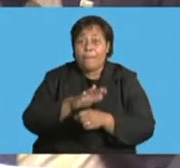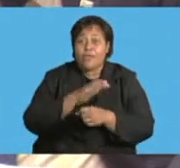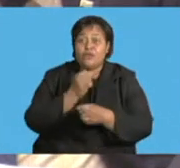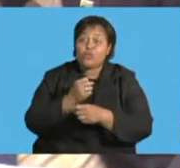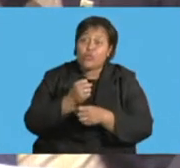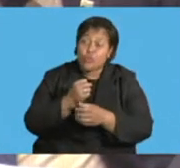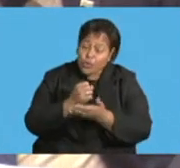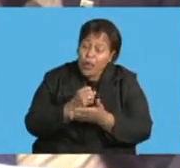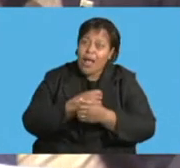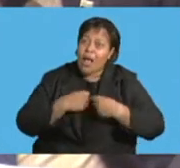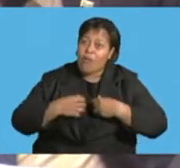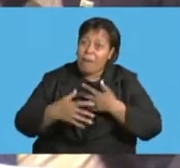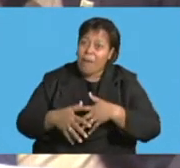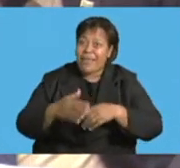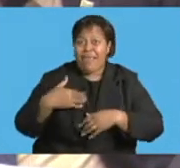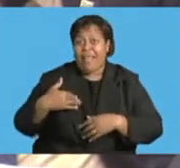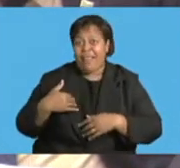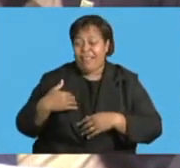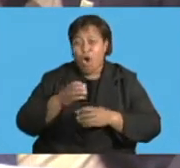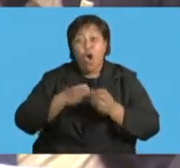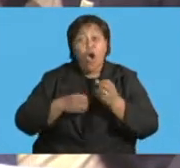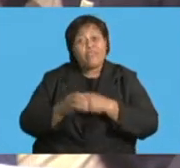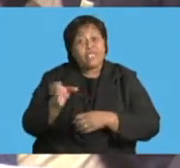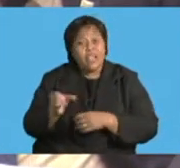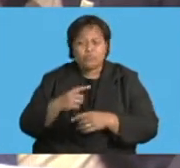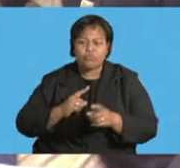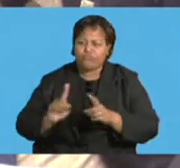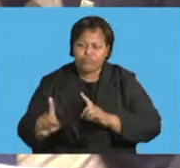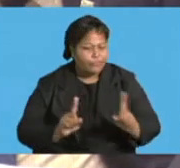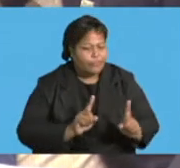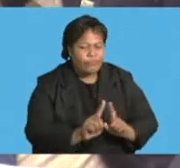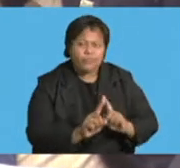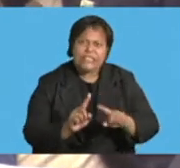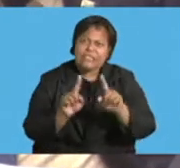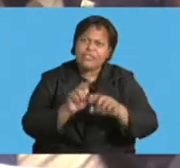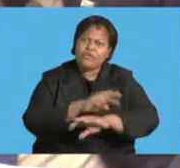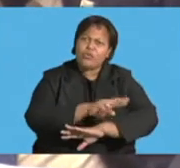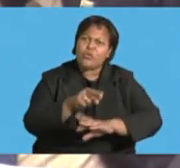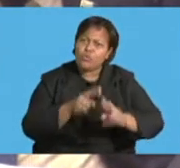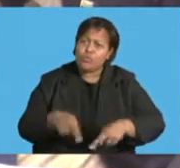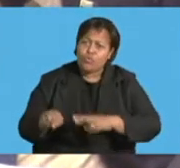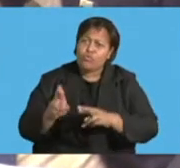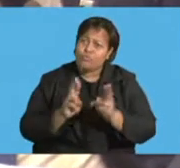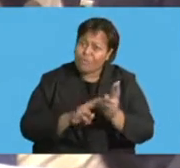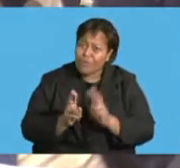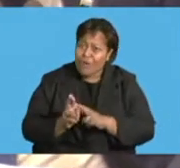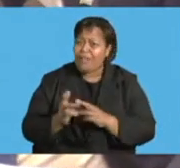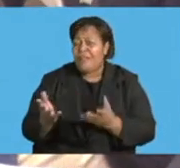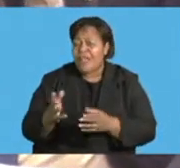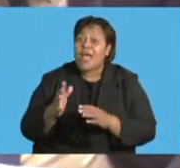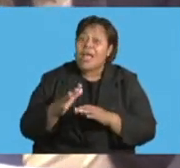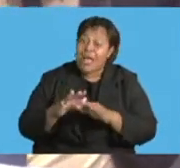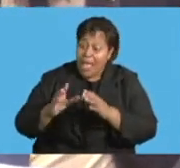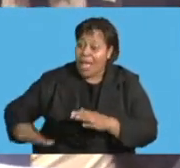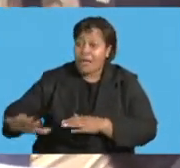working hand in hand with municipal councils and going through the semi-urban and urban areas and also in the rural areas